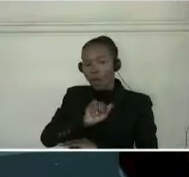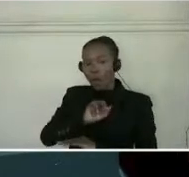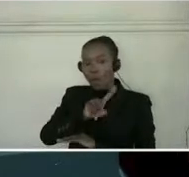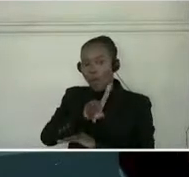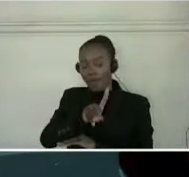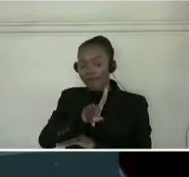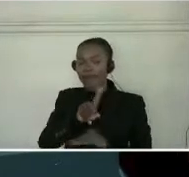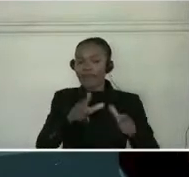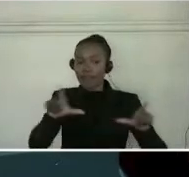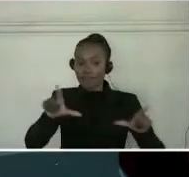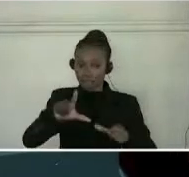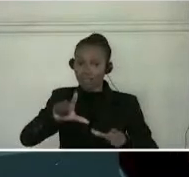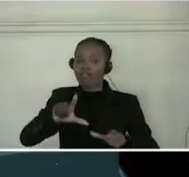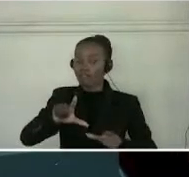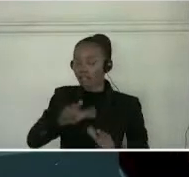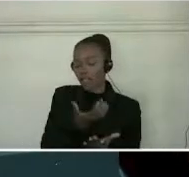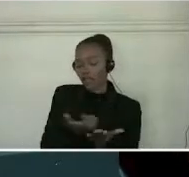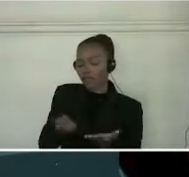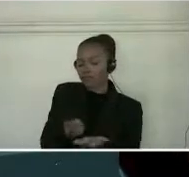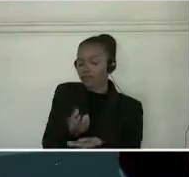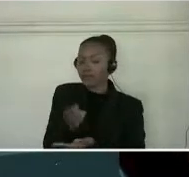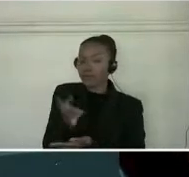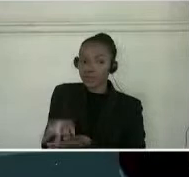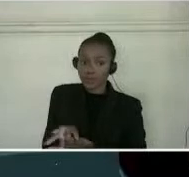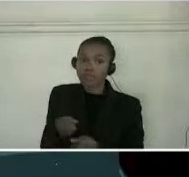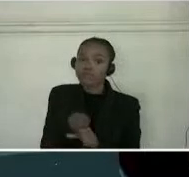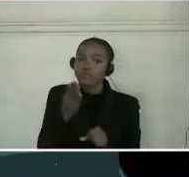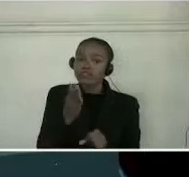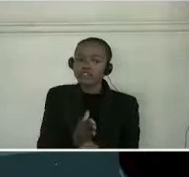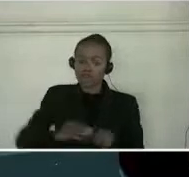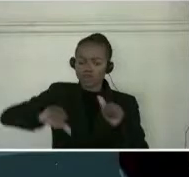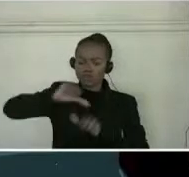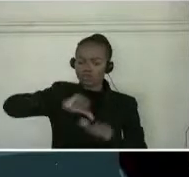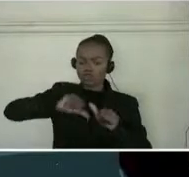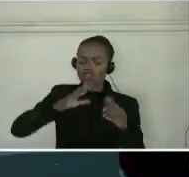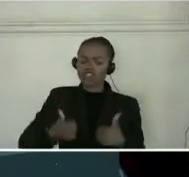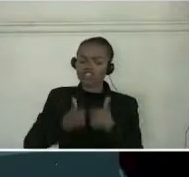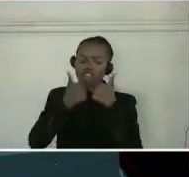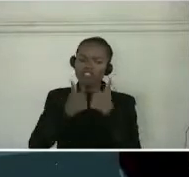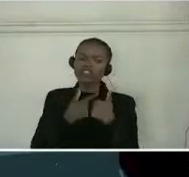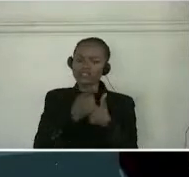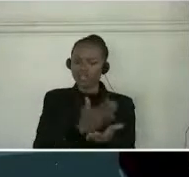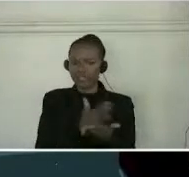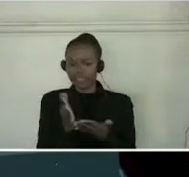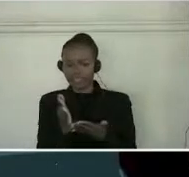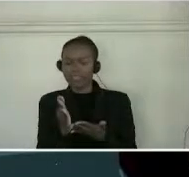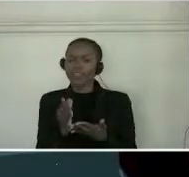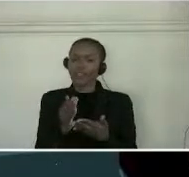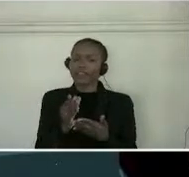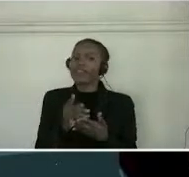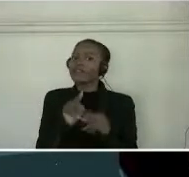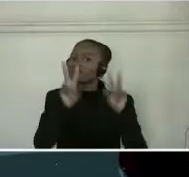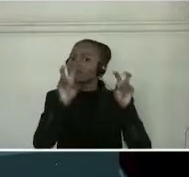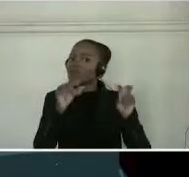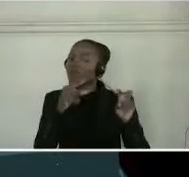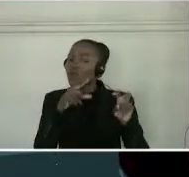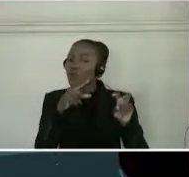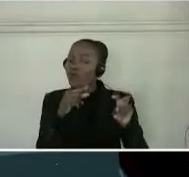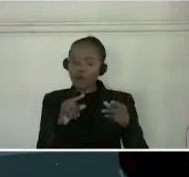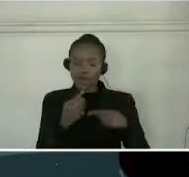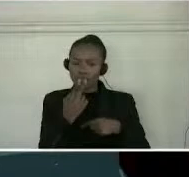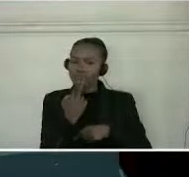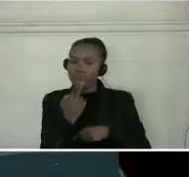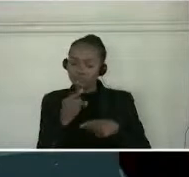several social challenges facing communities such as obesity diabetes and high